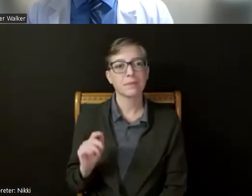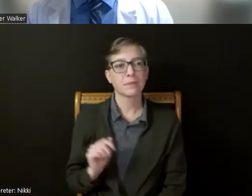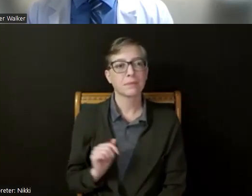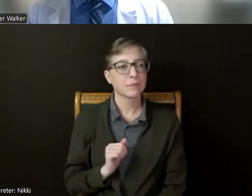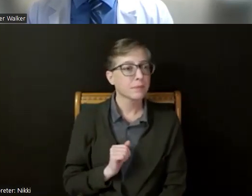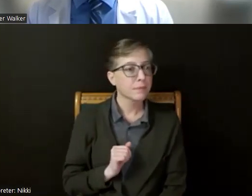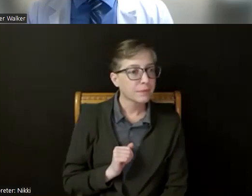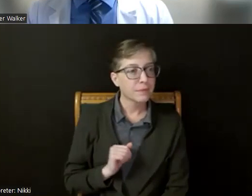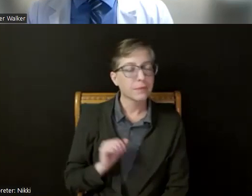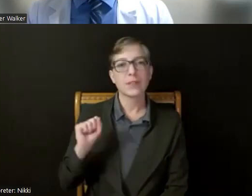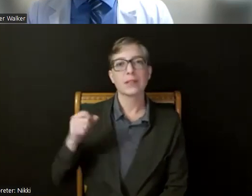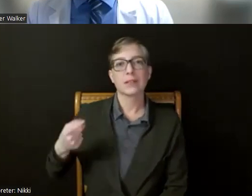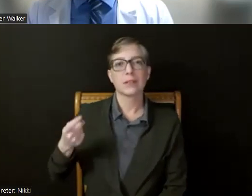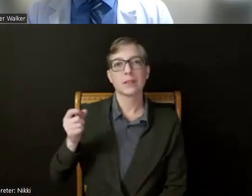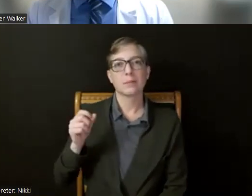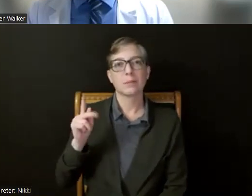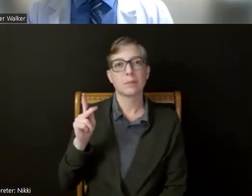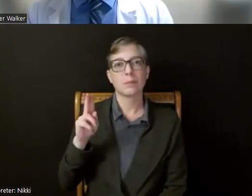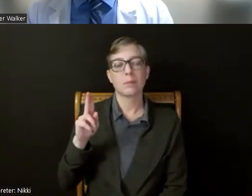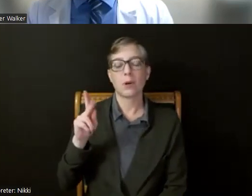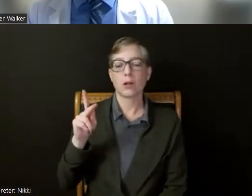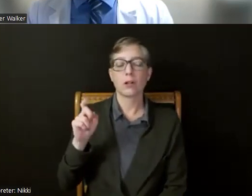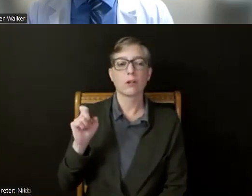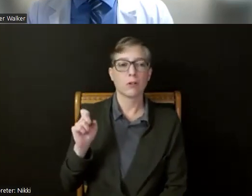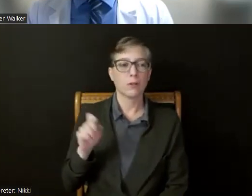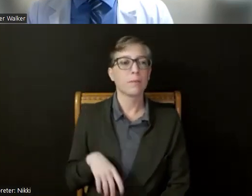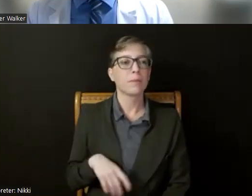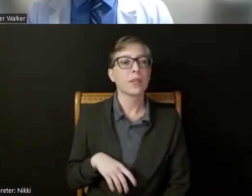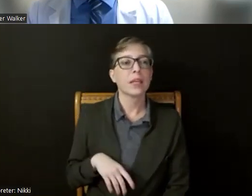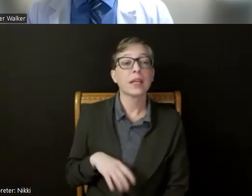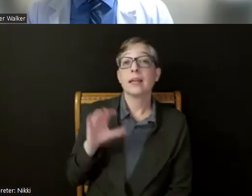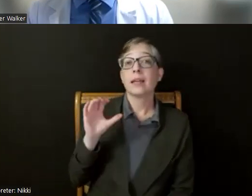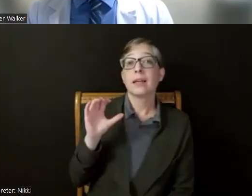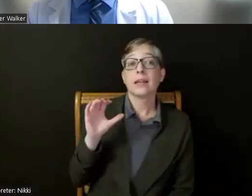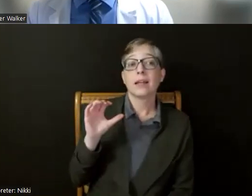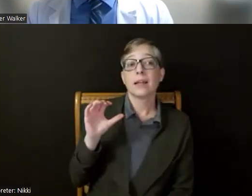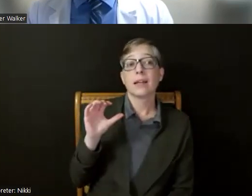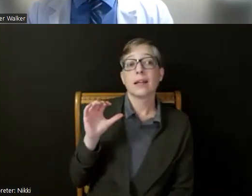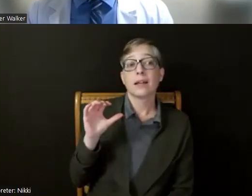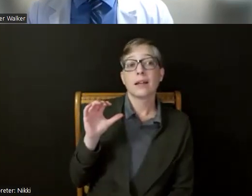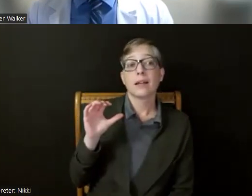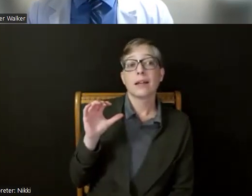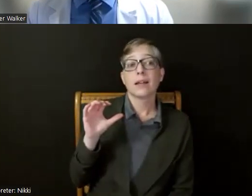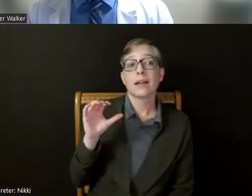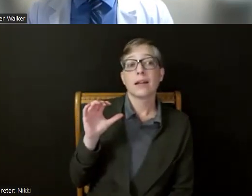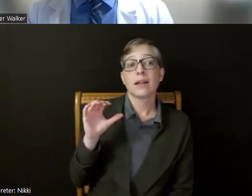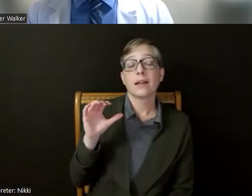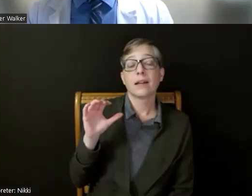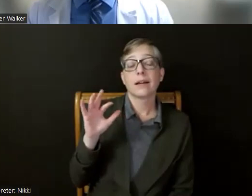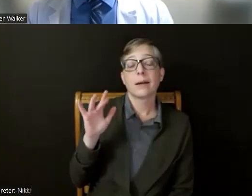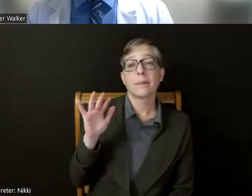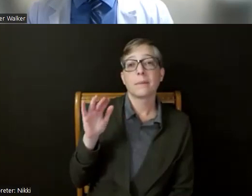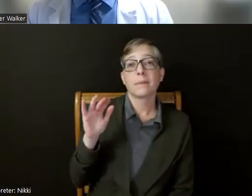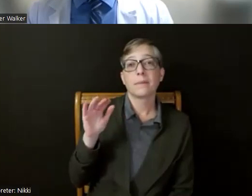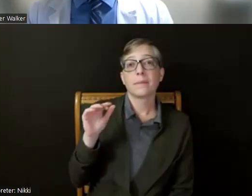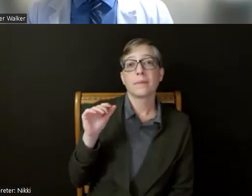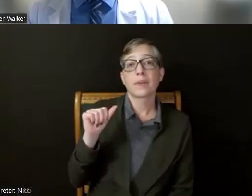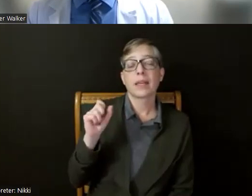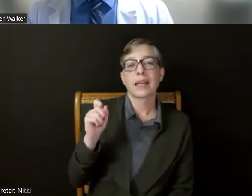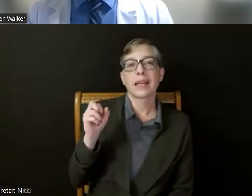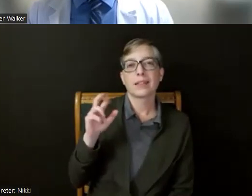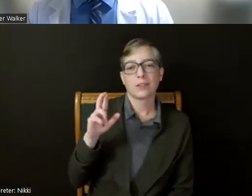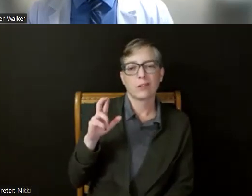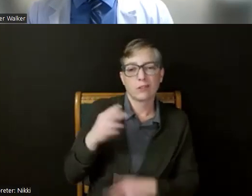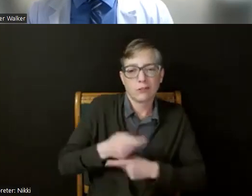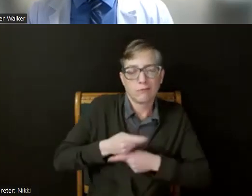I would like to share that the Cancer Services Program, we provide community education. We do partner with Dr. Marino